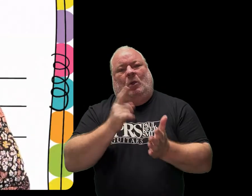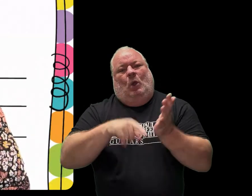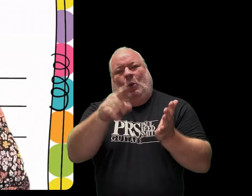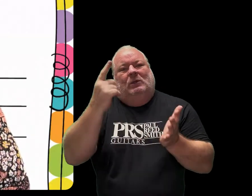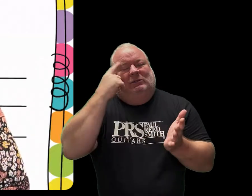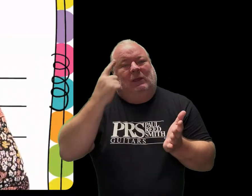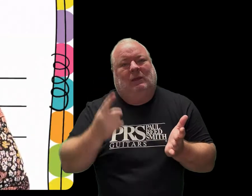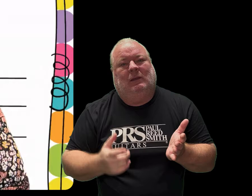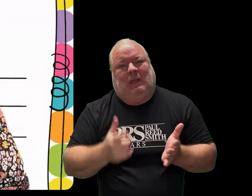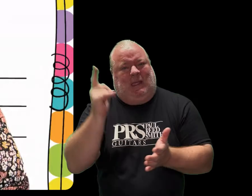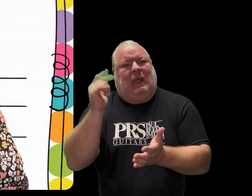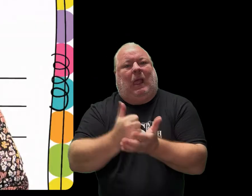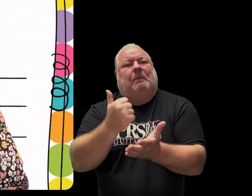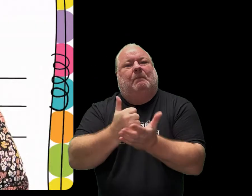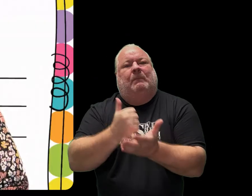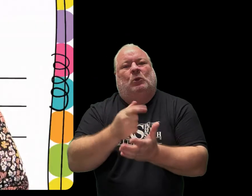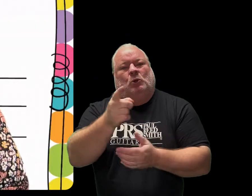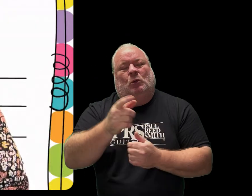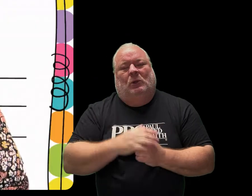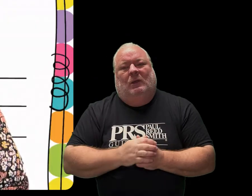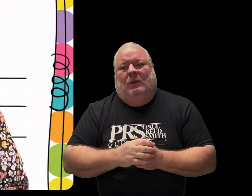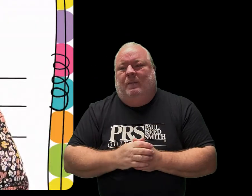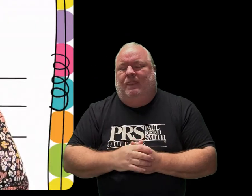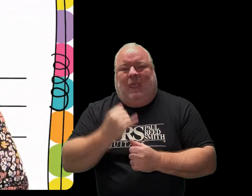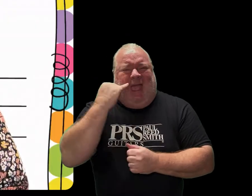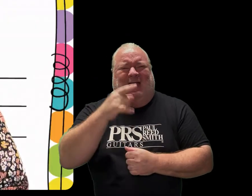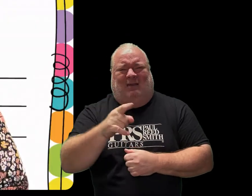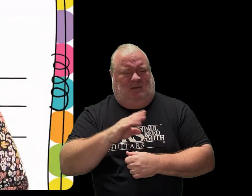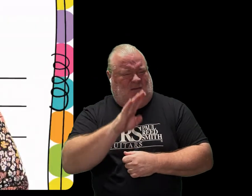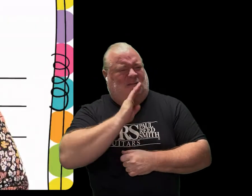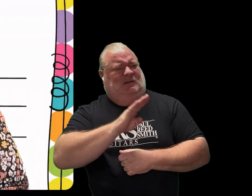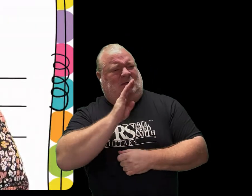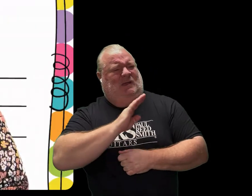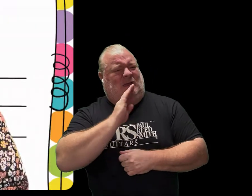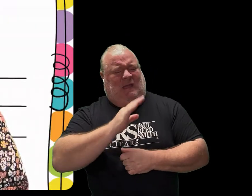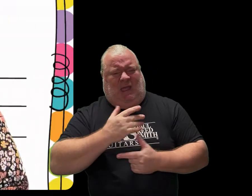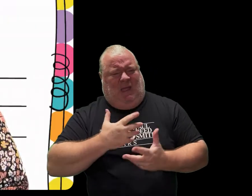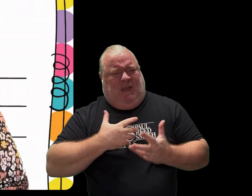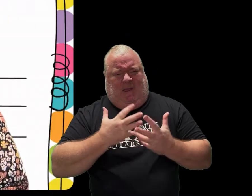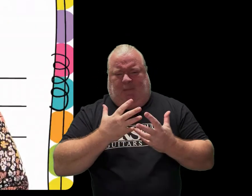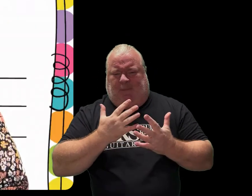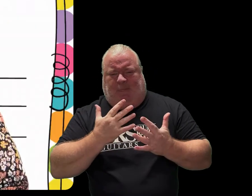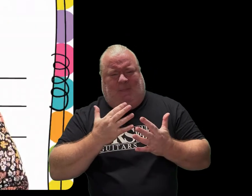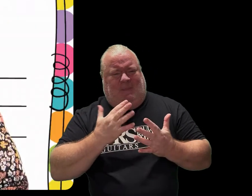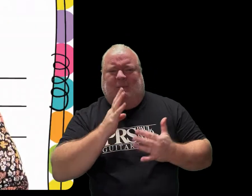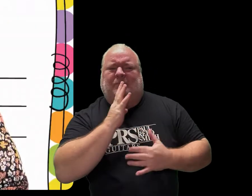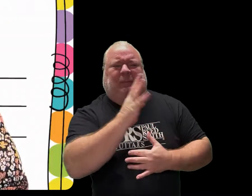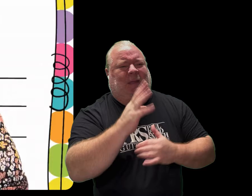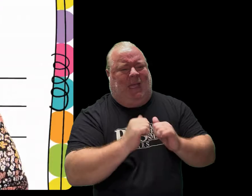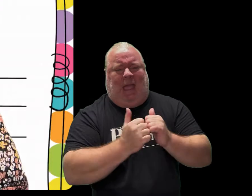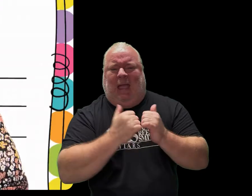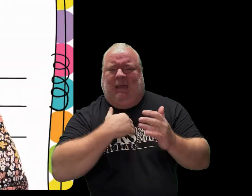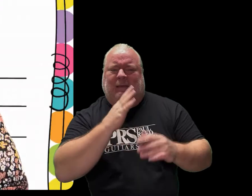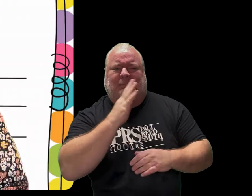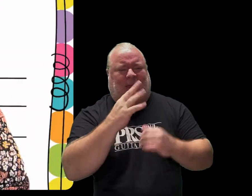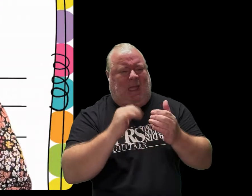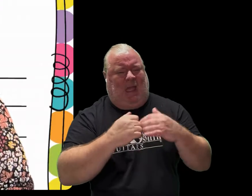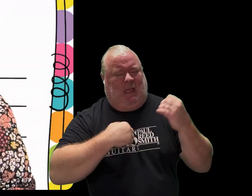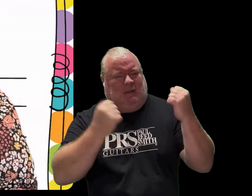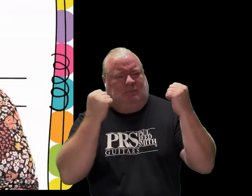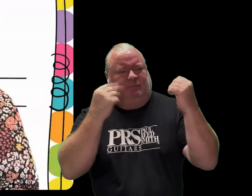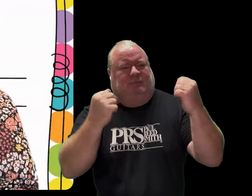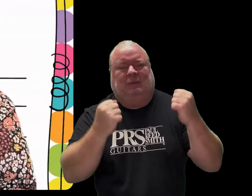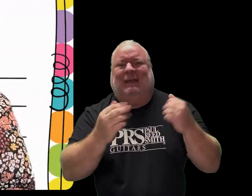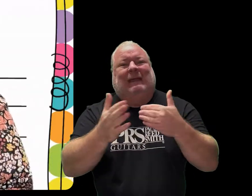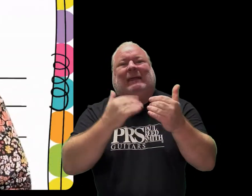way to help you when you're having a hard time using your words to express how you feel.